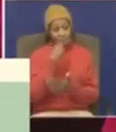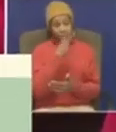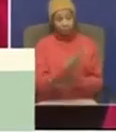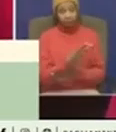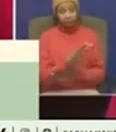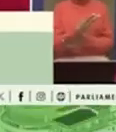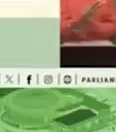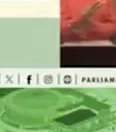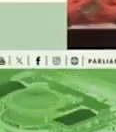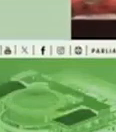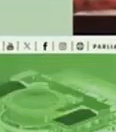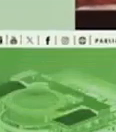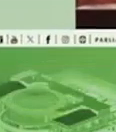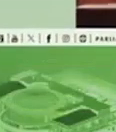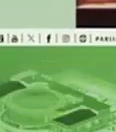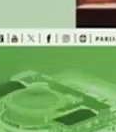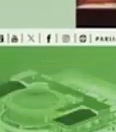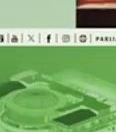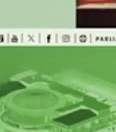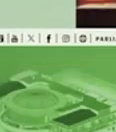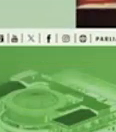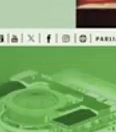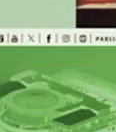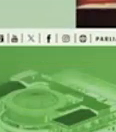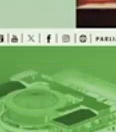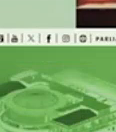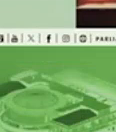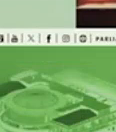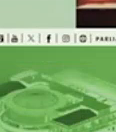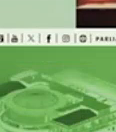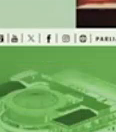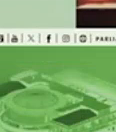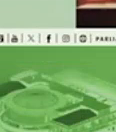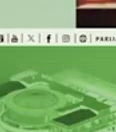are working on your eyes are doing a good job because there's some improvement.